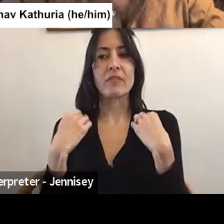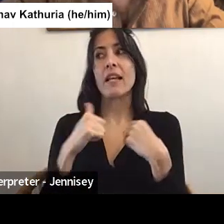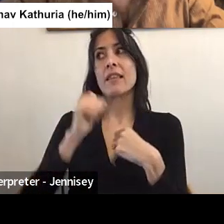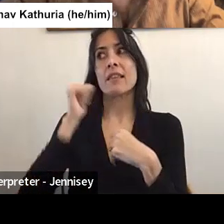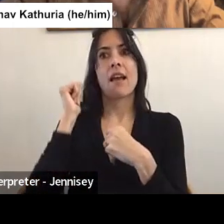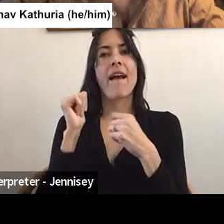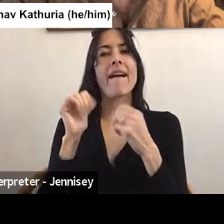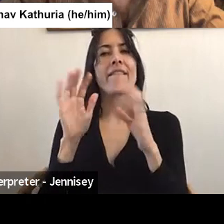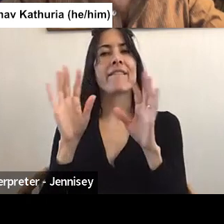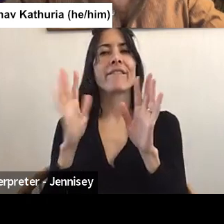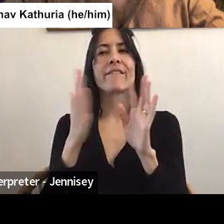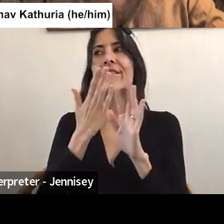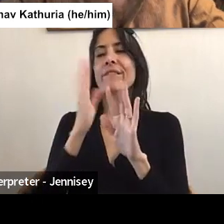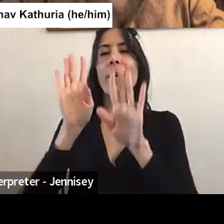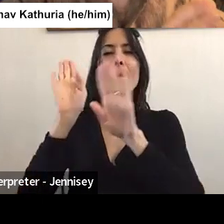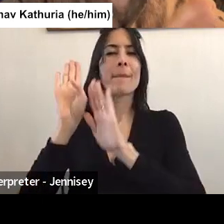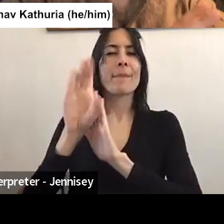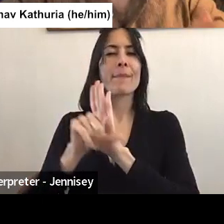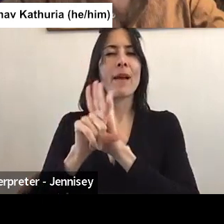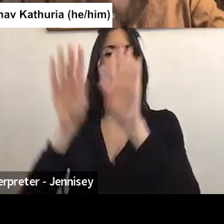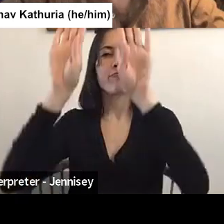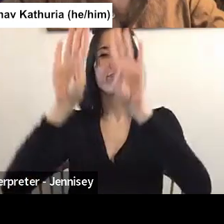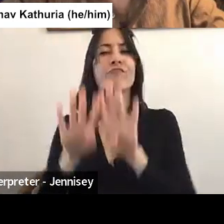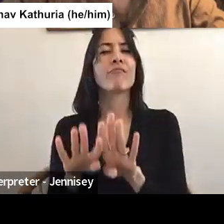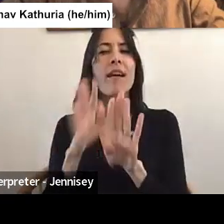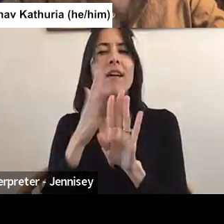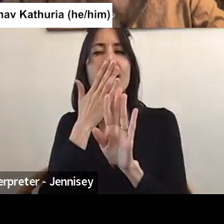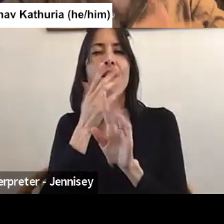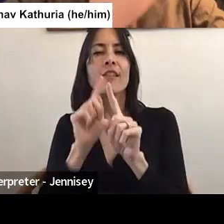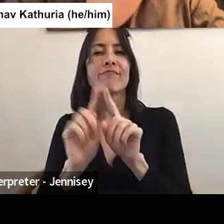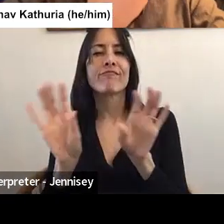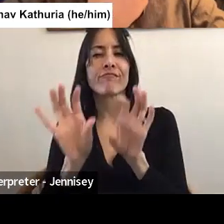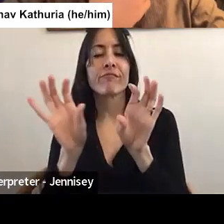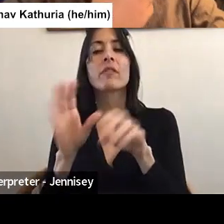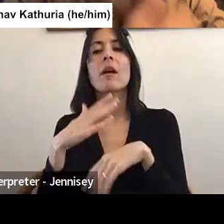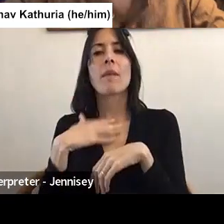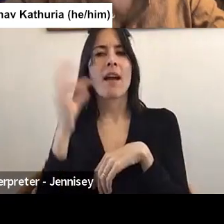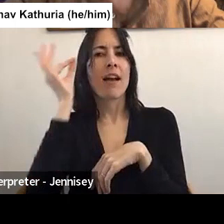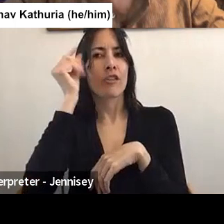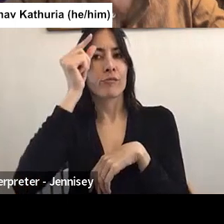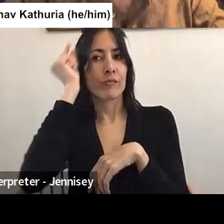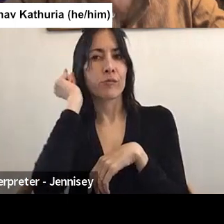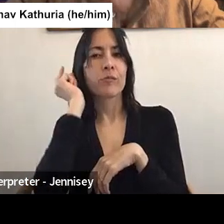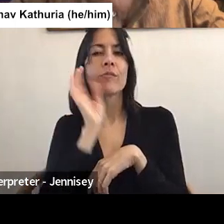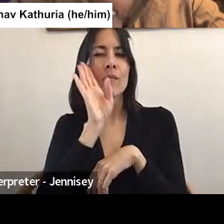of various different colors. I have short to medium hair and a black beard.